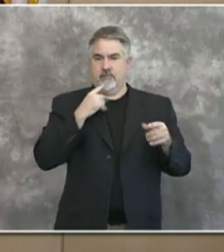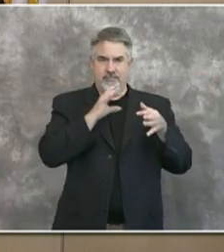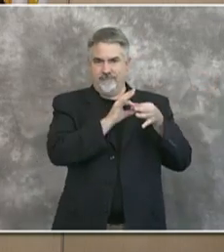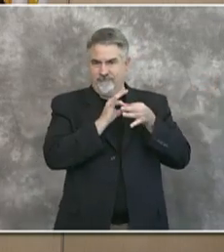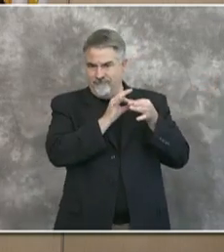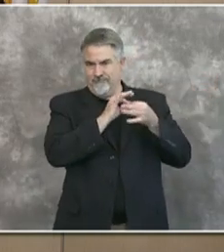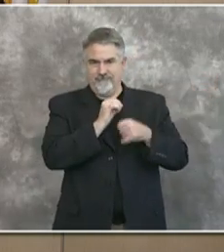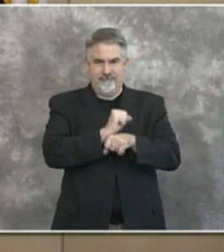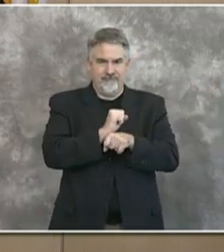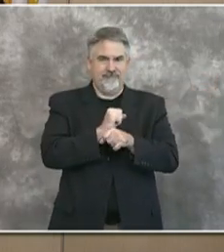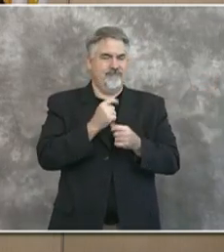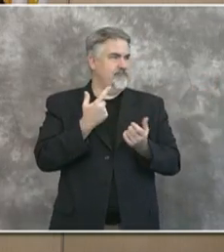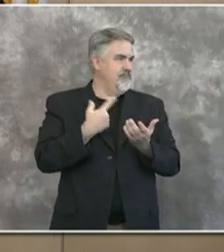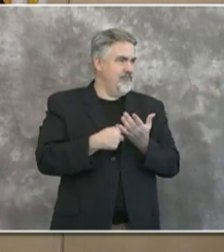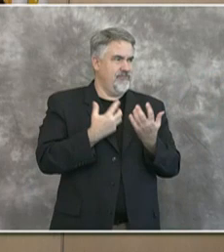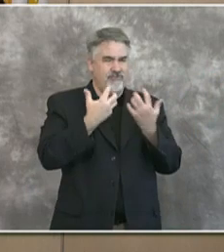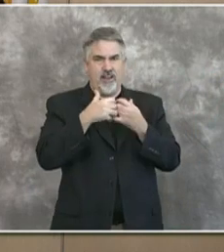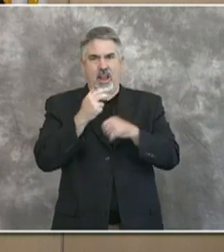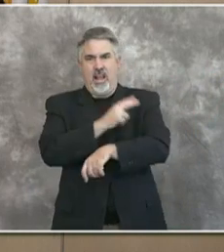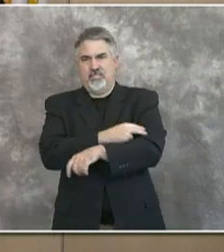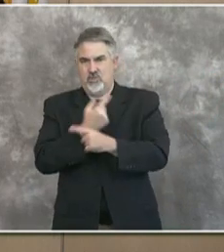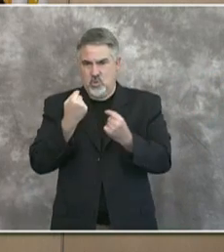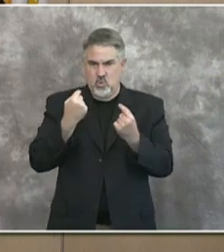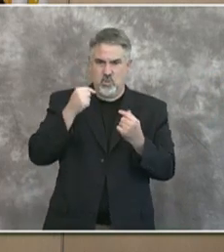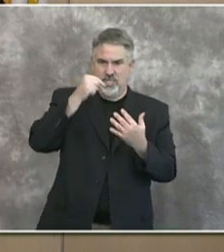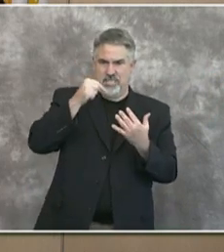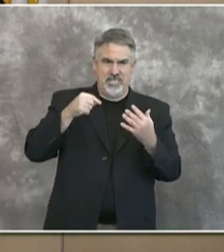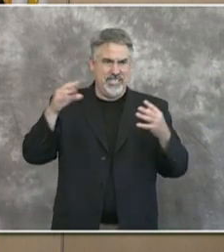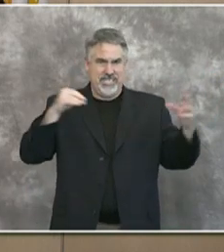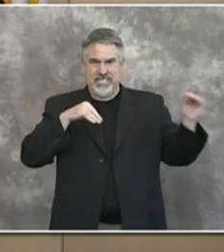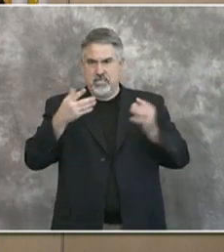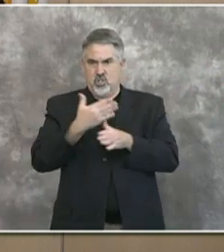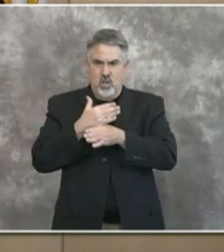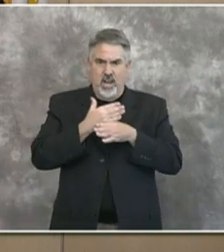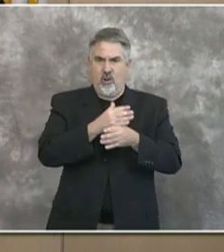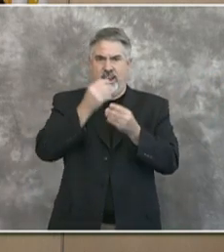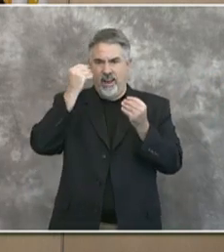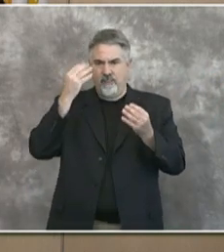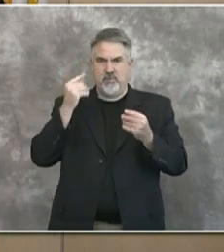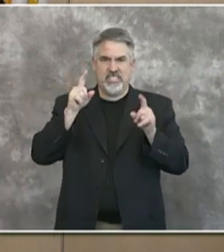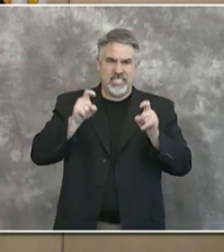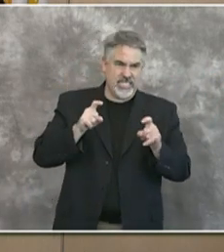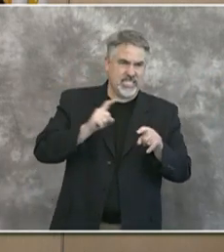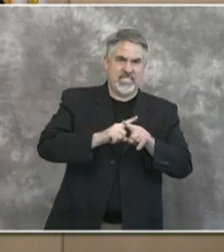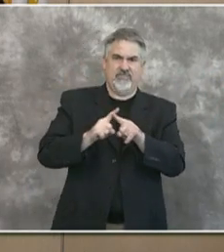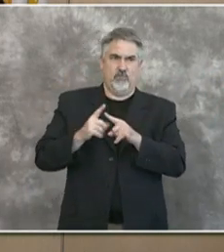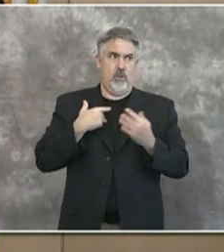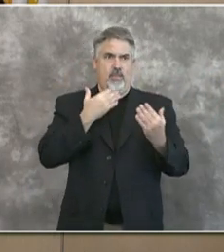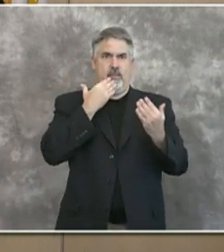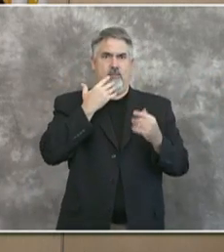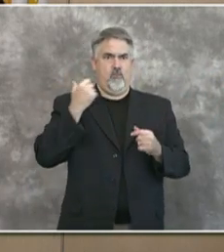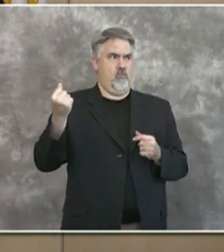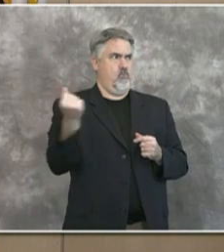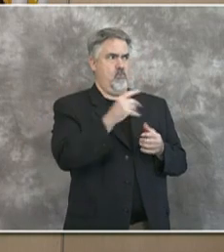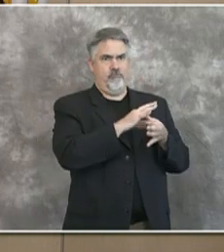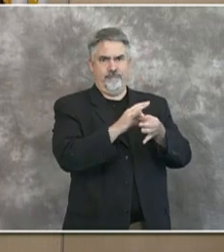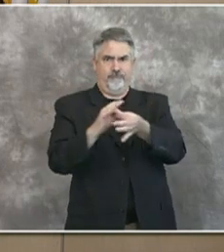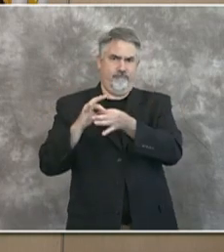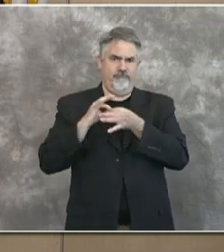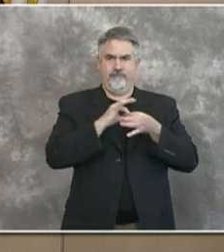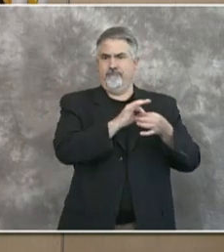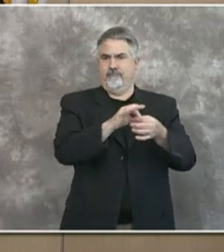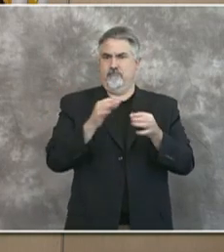to obtain information, to look at barriers to testing, and to develop a strategy to expand testing